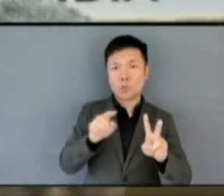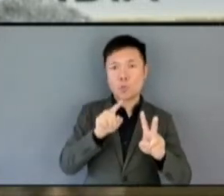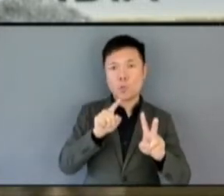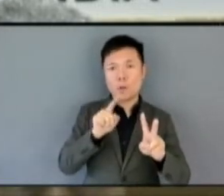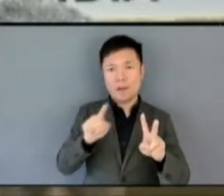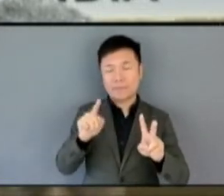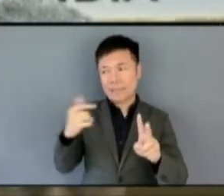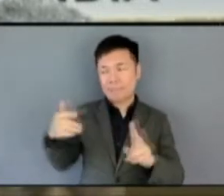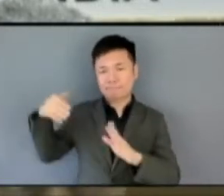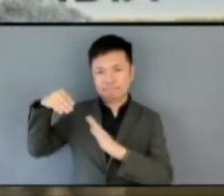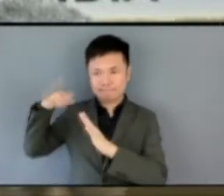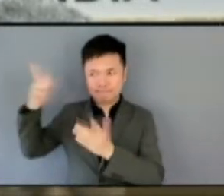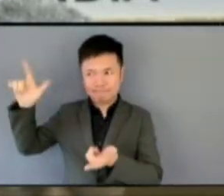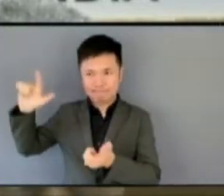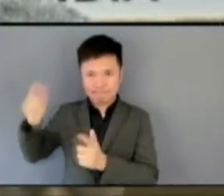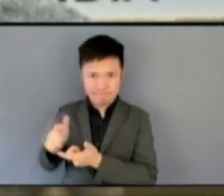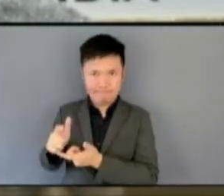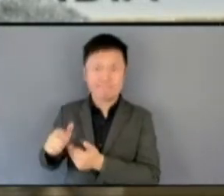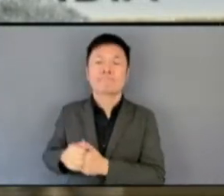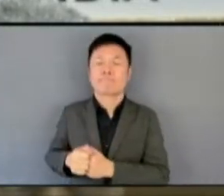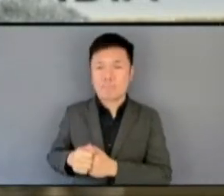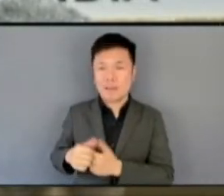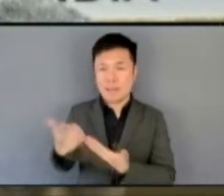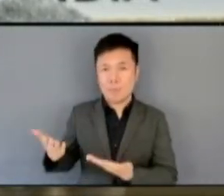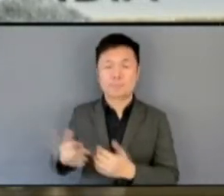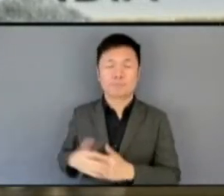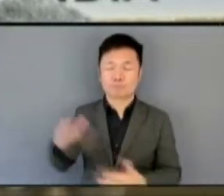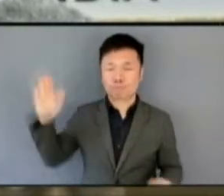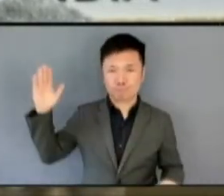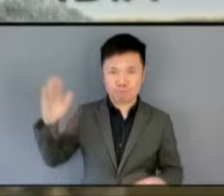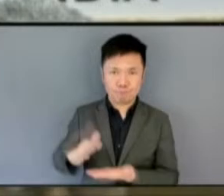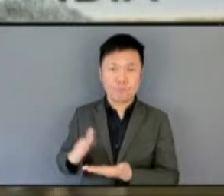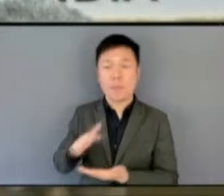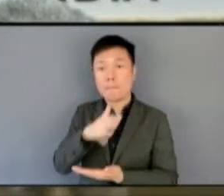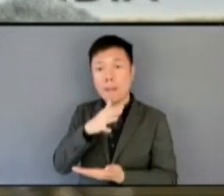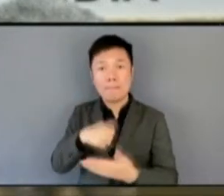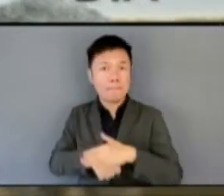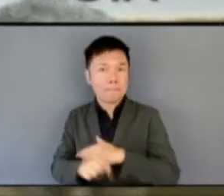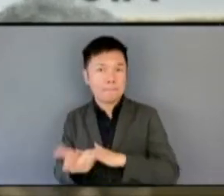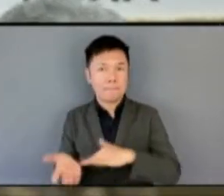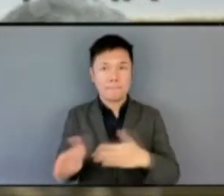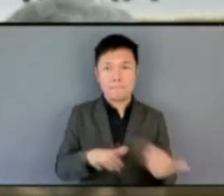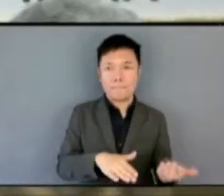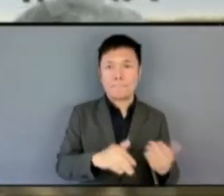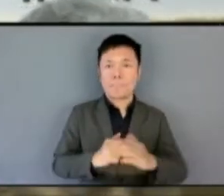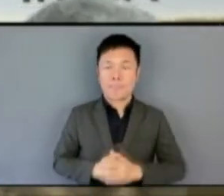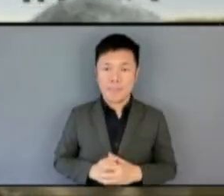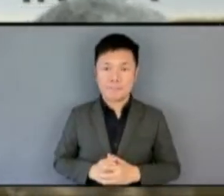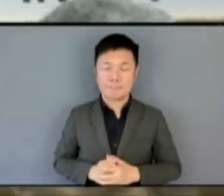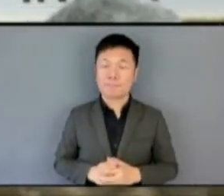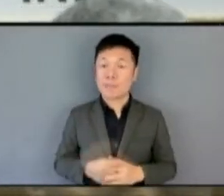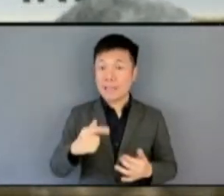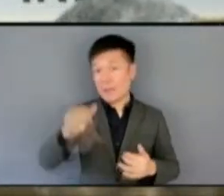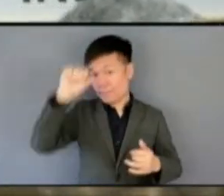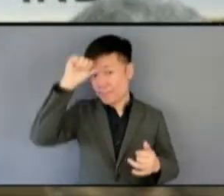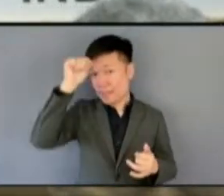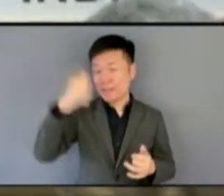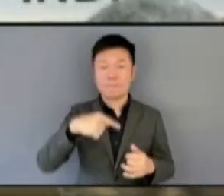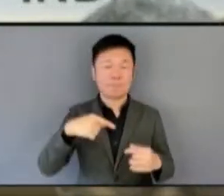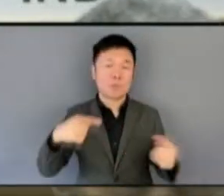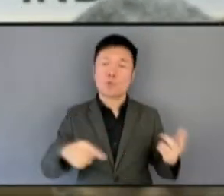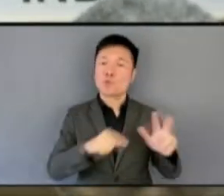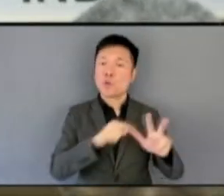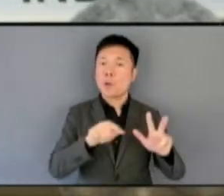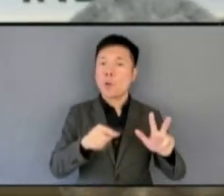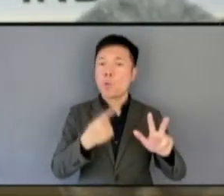in 2018-20. India is on its way to achieve the target 3.1